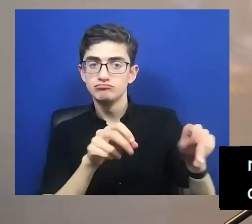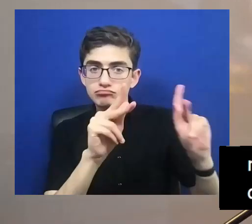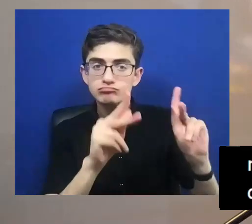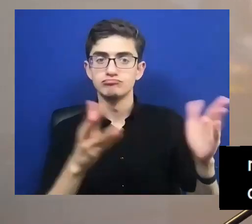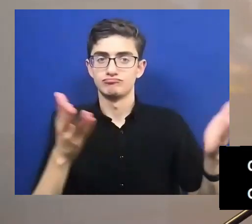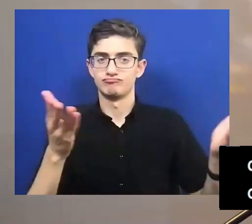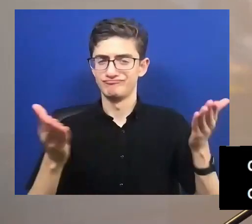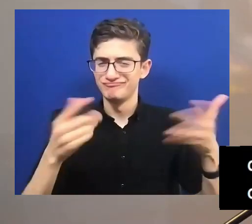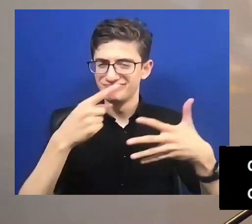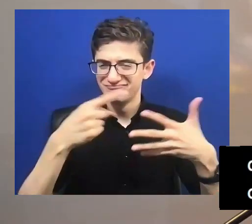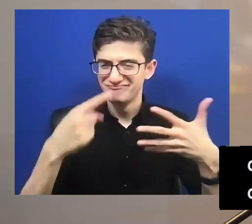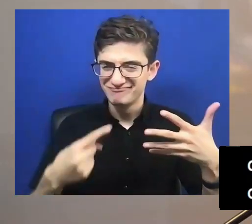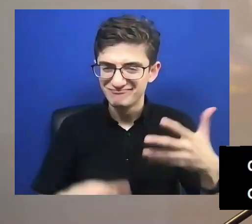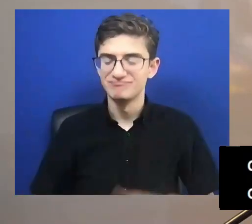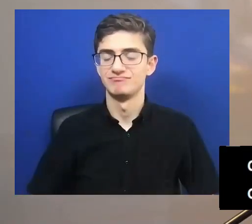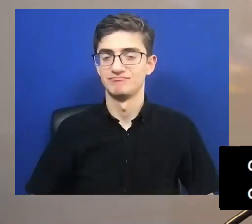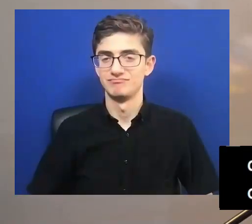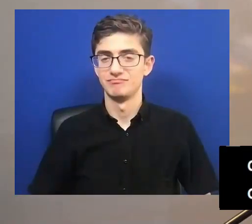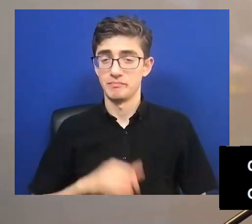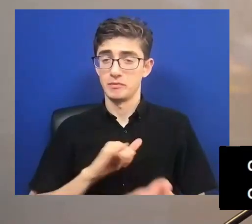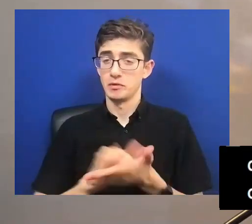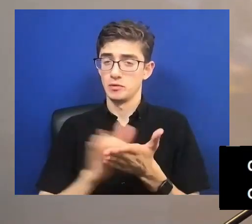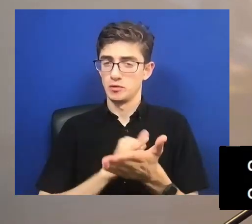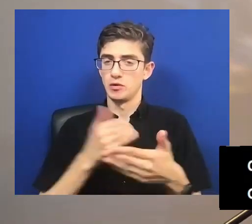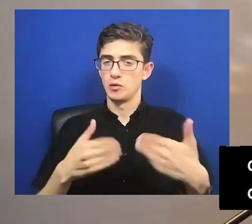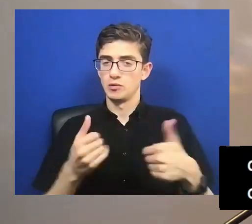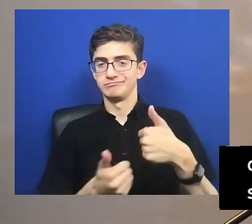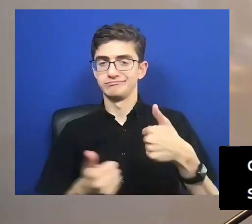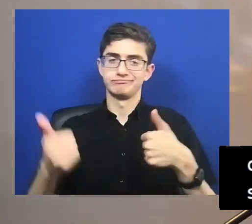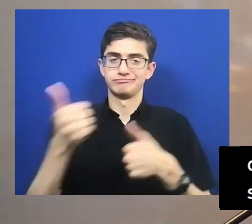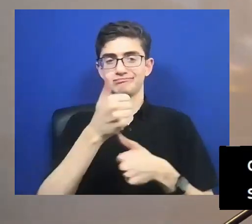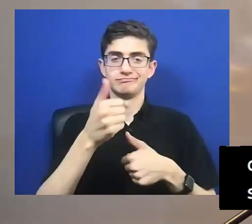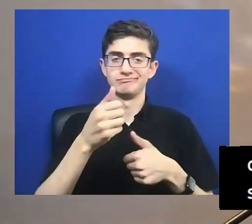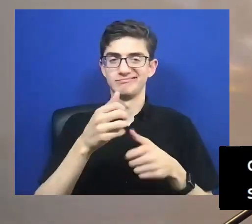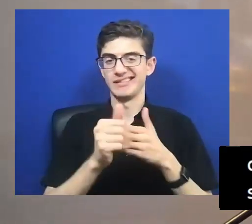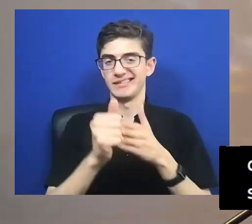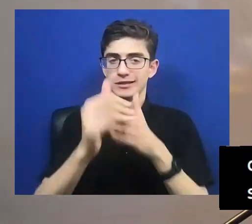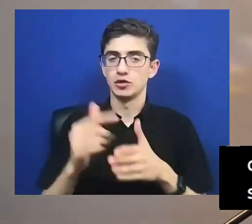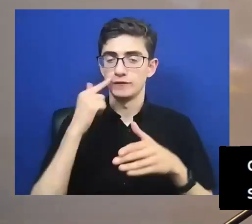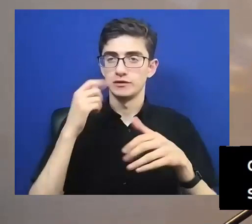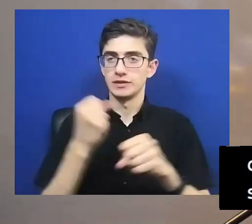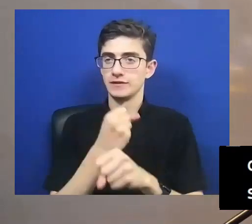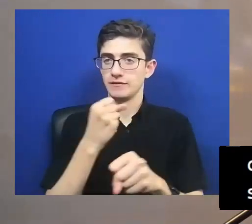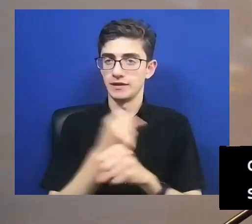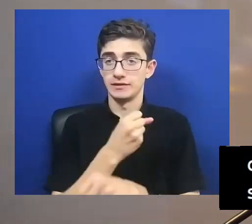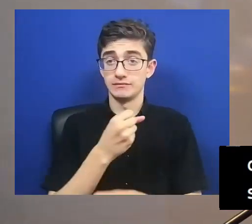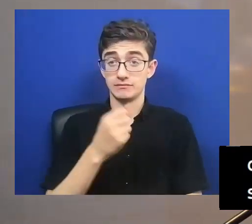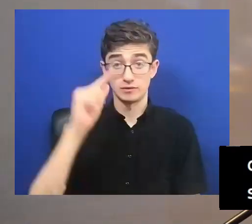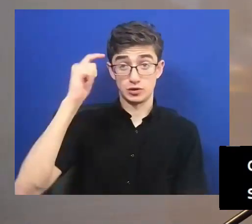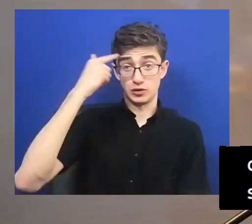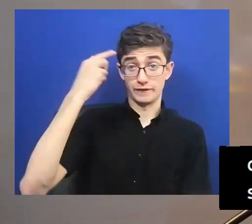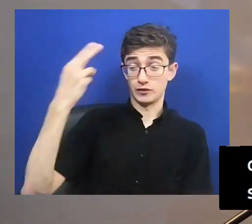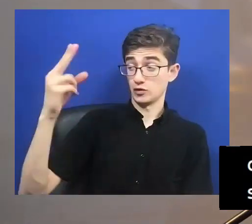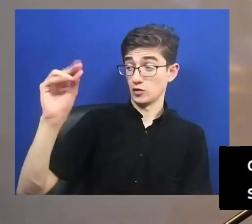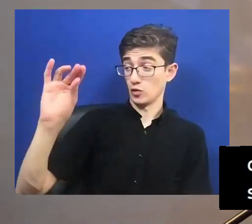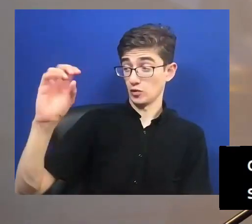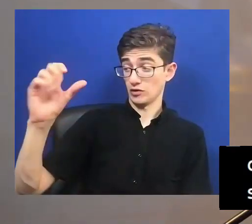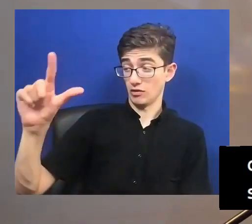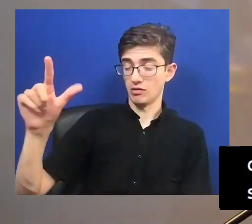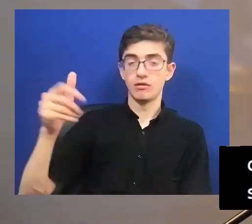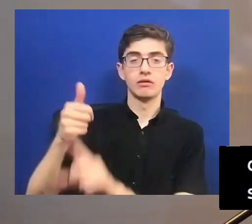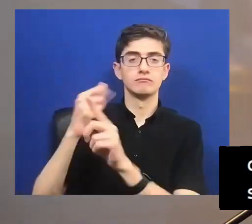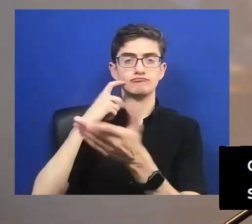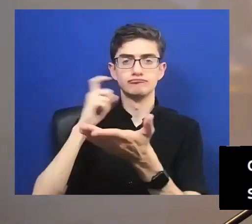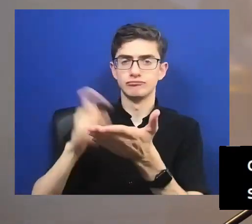the forefront of this fight, and Governor Hochul recognizes the urgency and is committed to ensuring that all New